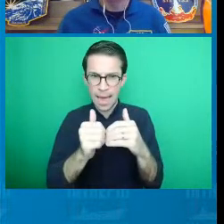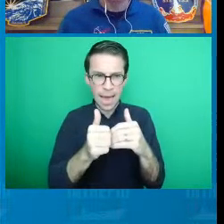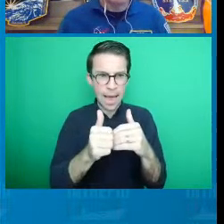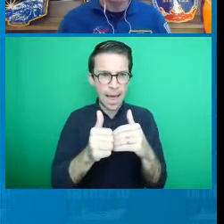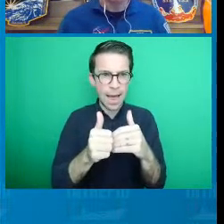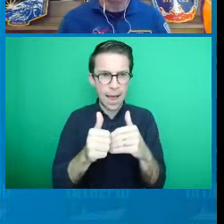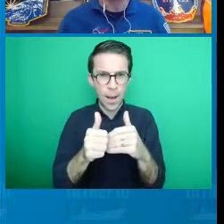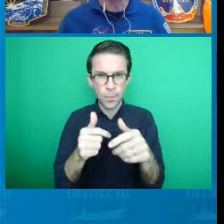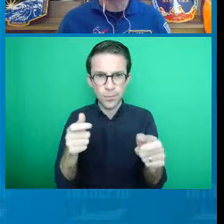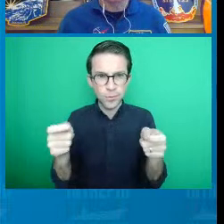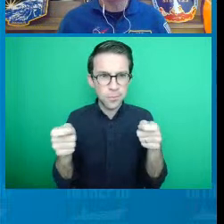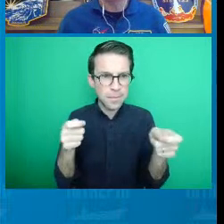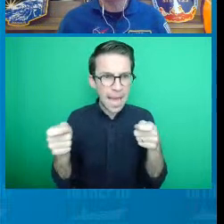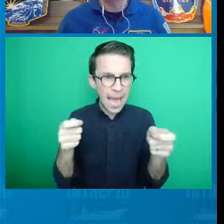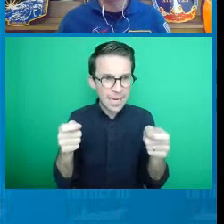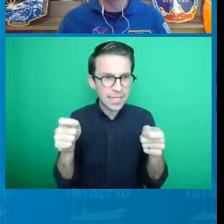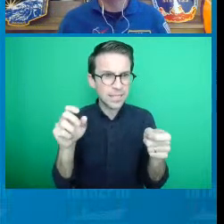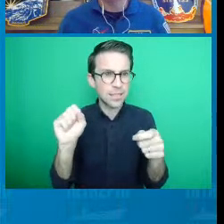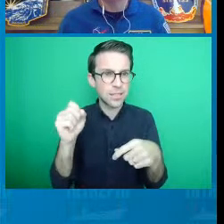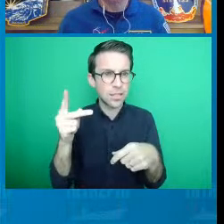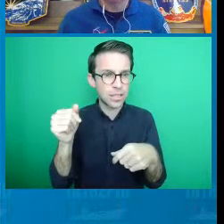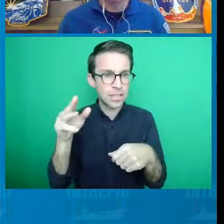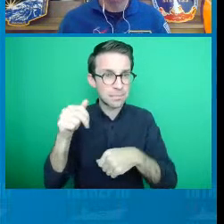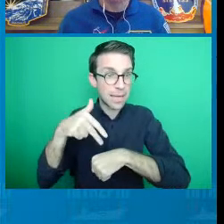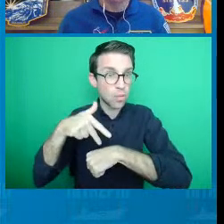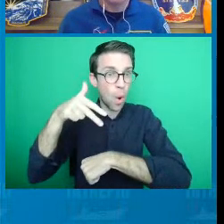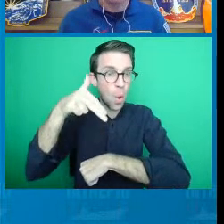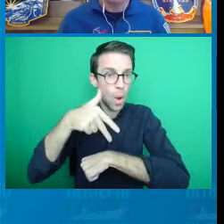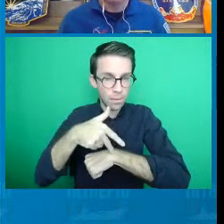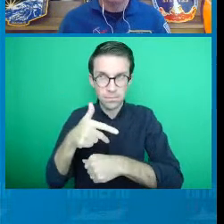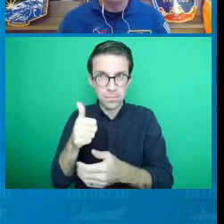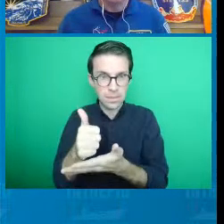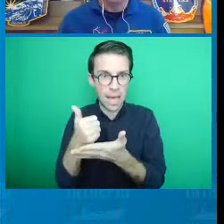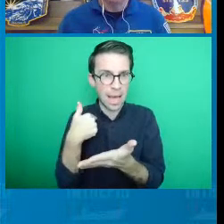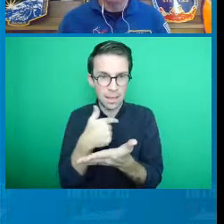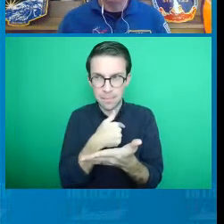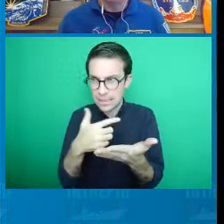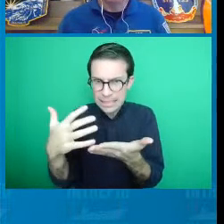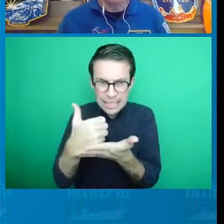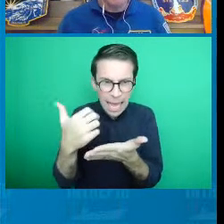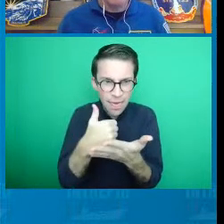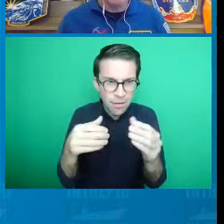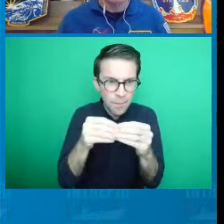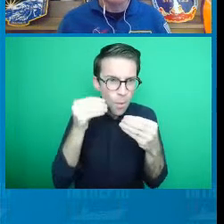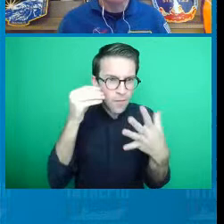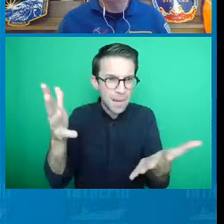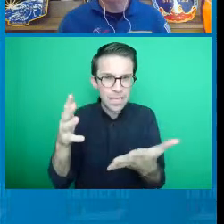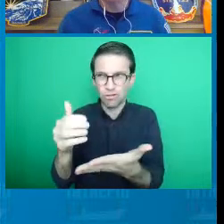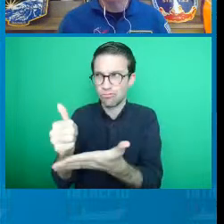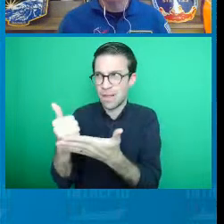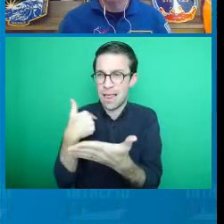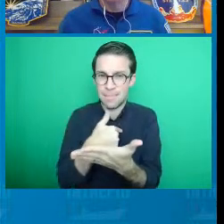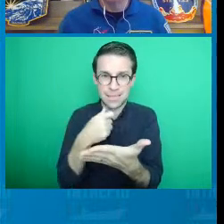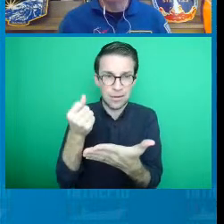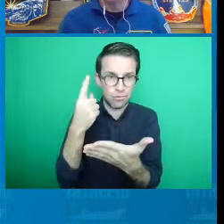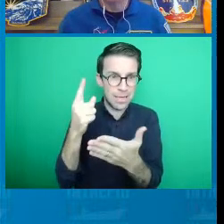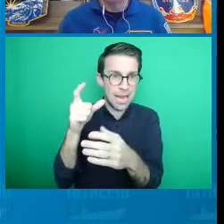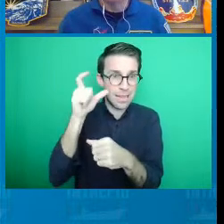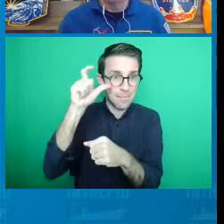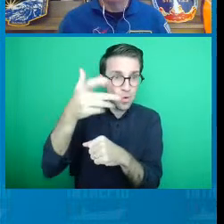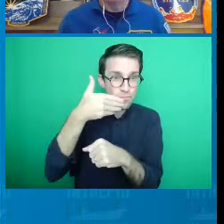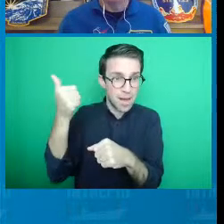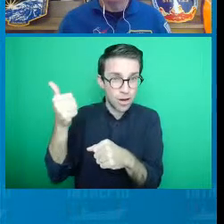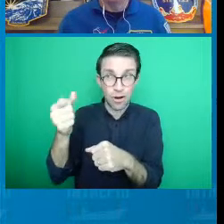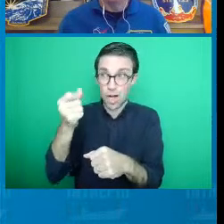important spacewalks to gather the information to help us understand the moon and ourselves as we